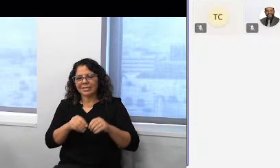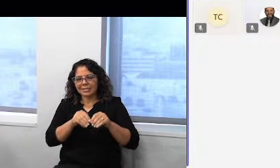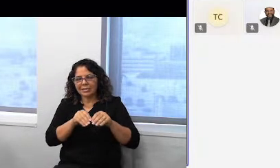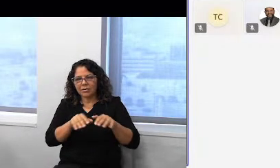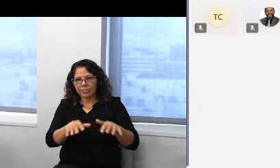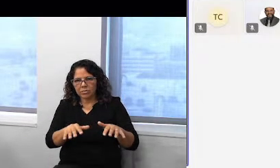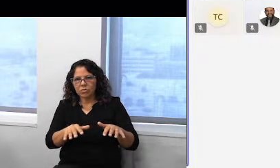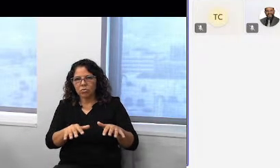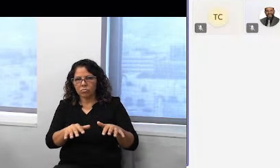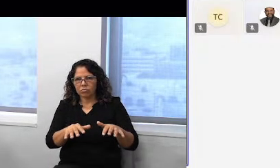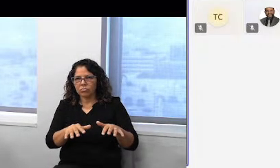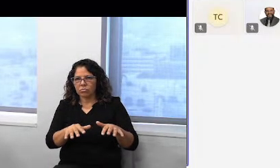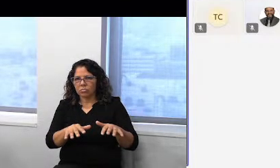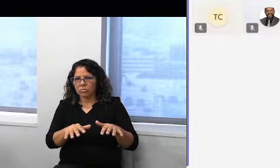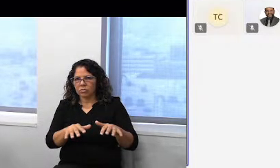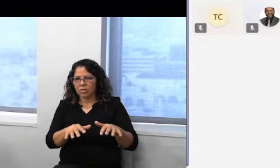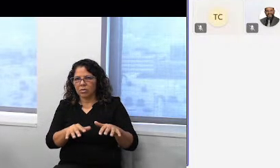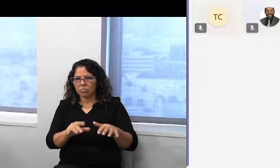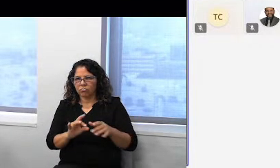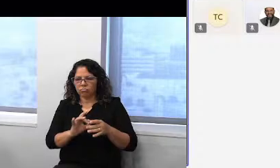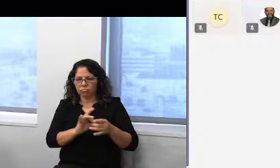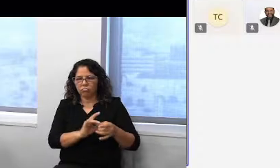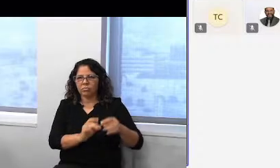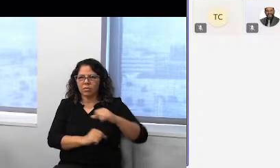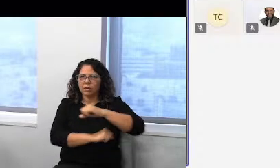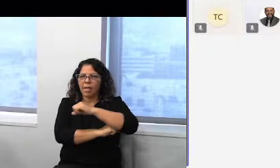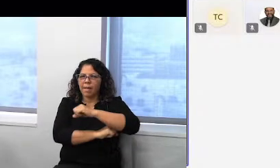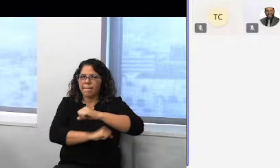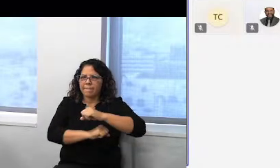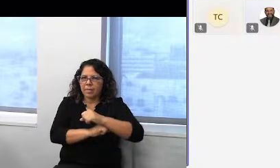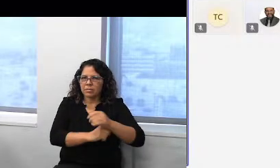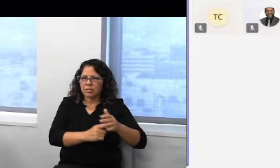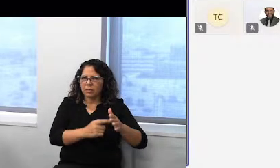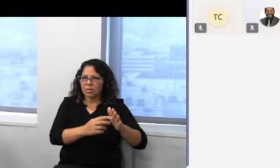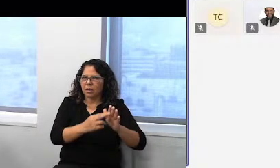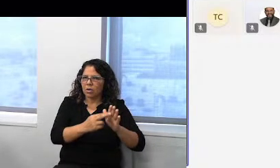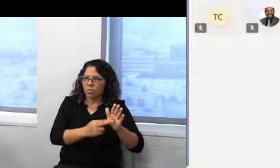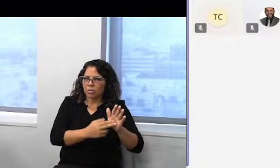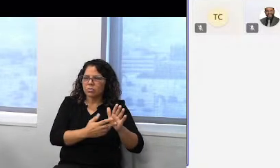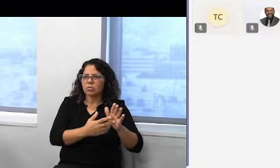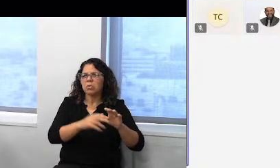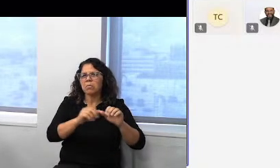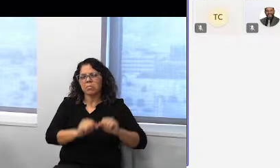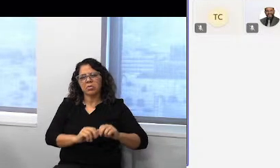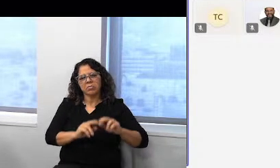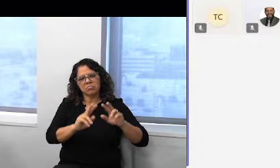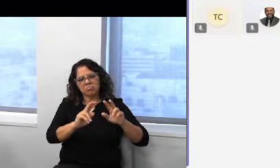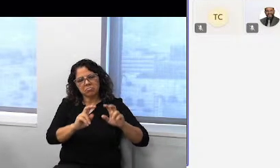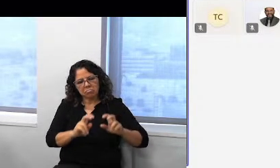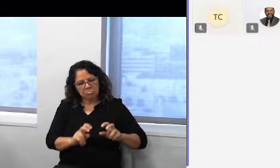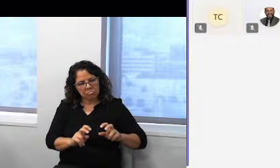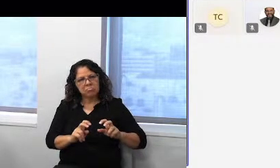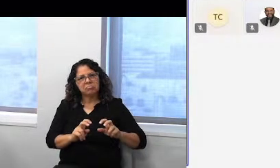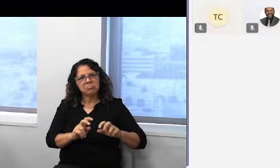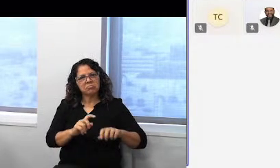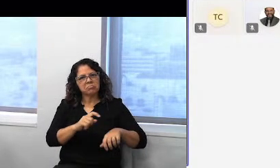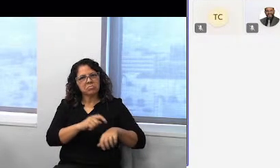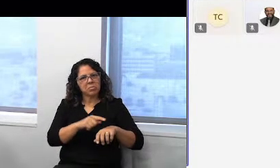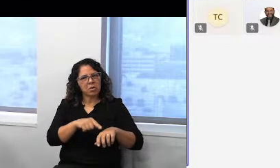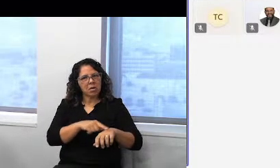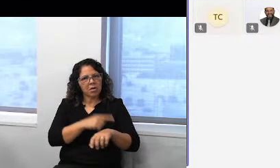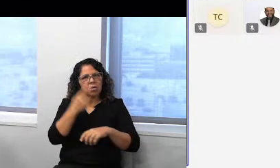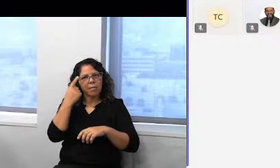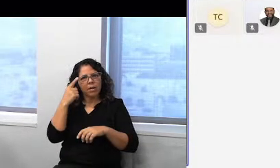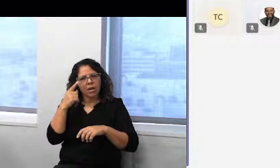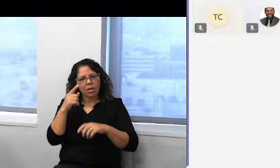you're referring to, in which we do long-term analysis of what the potential projects are going to be, where projects might come into play.